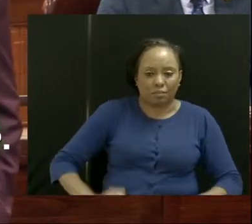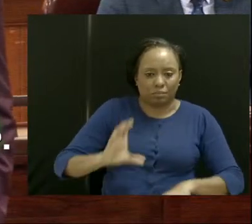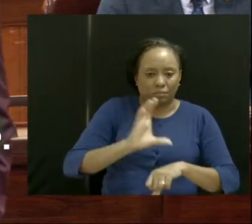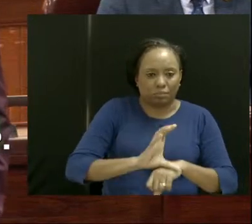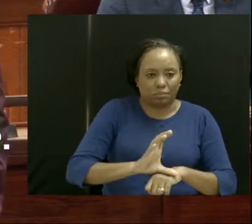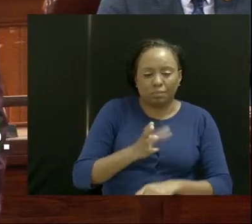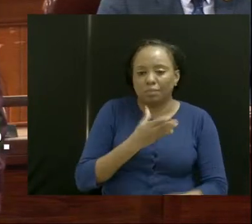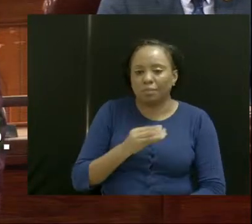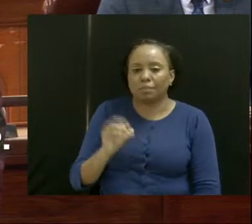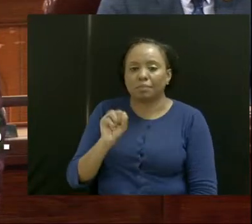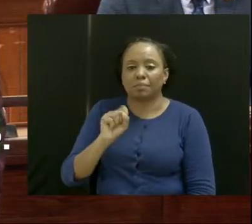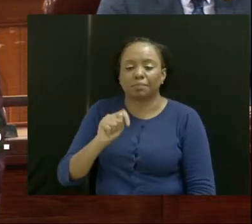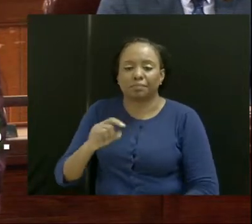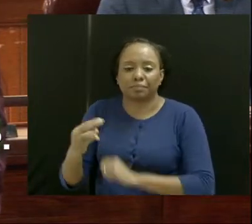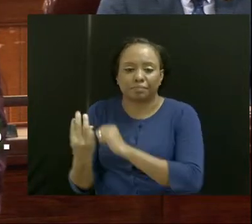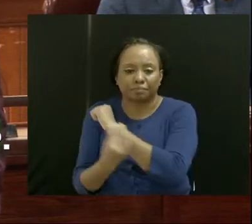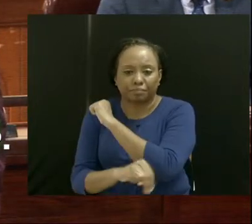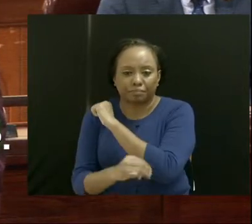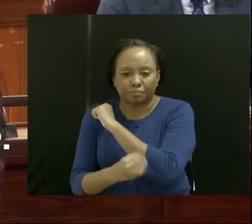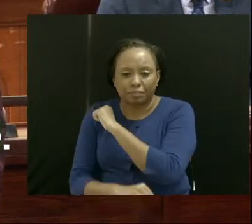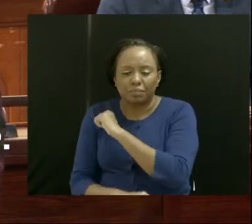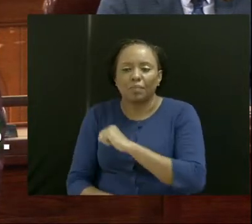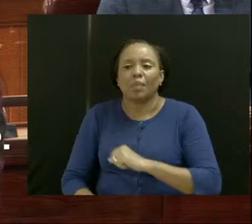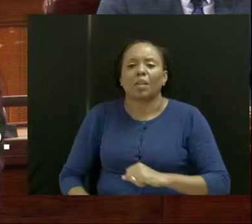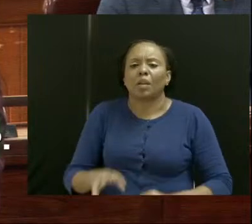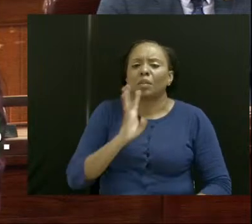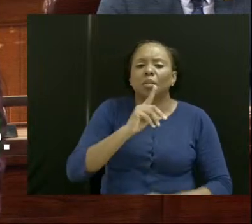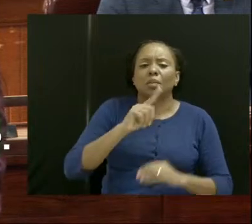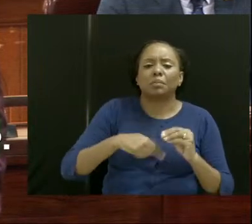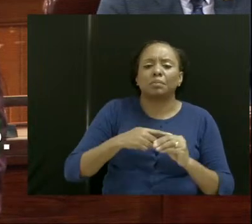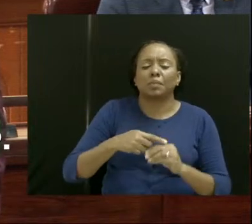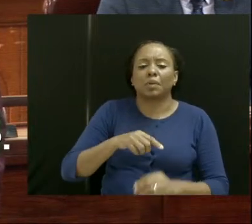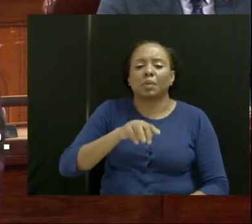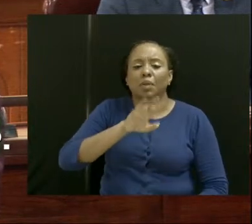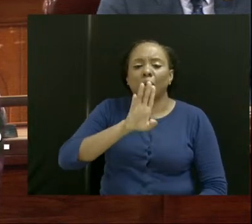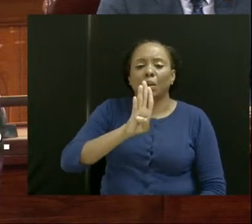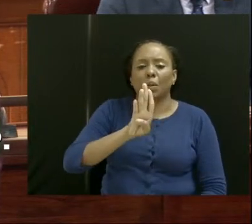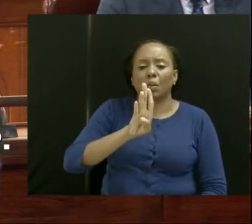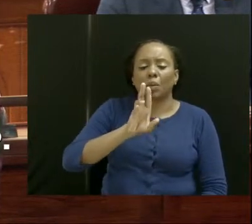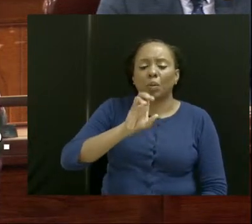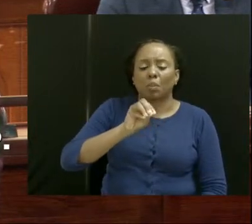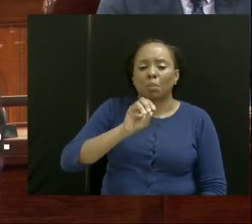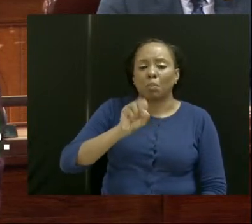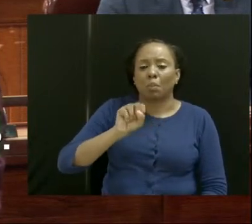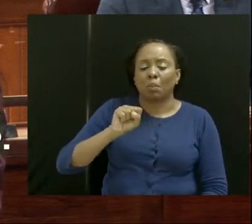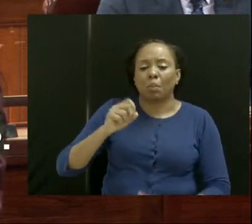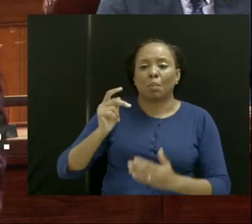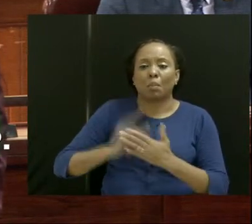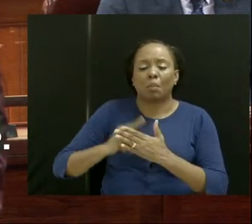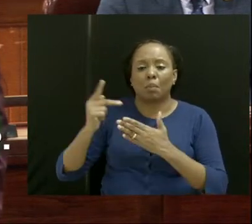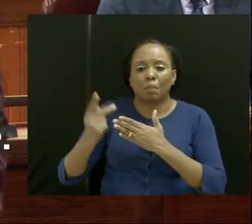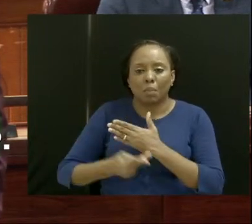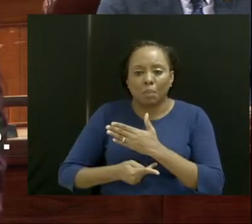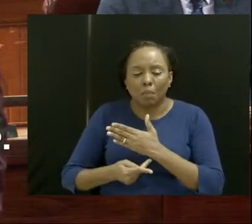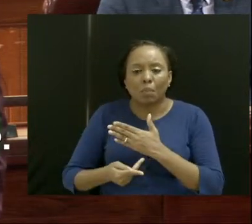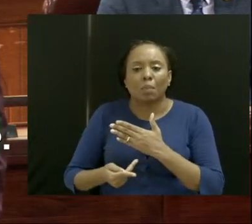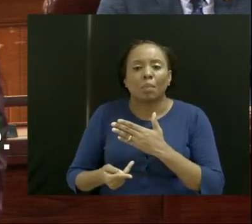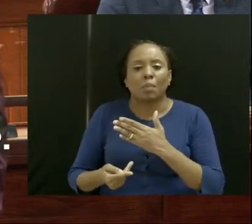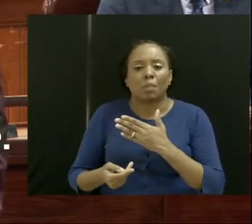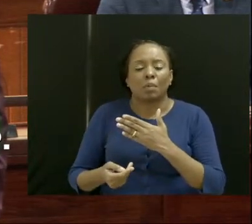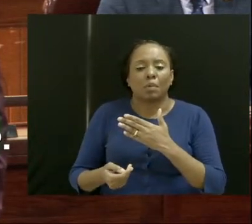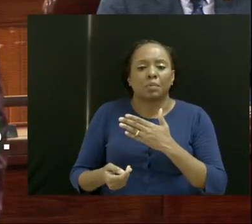that this initiative on the part of the government was receiving